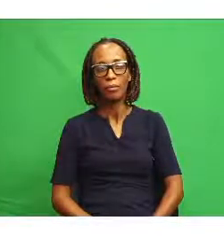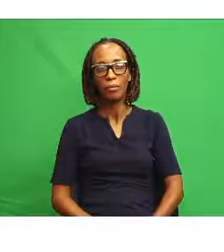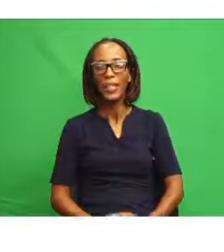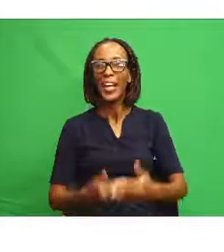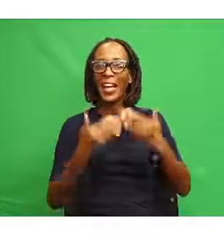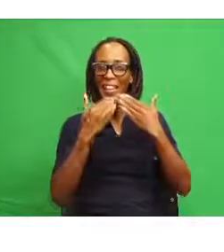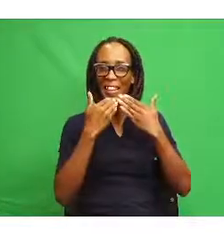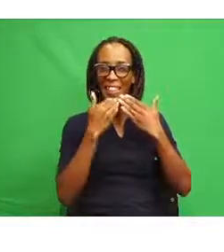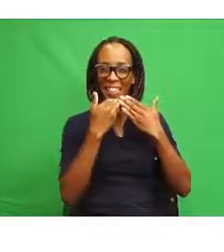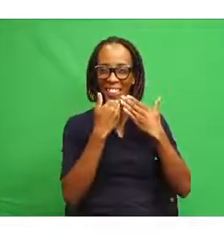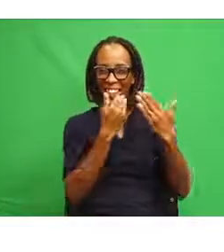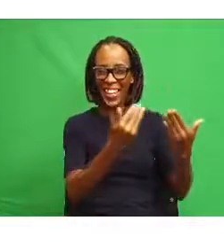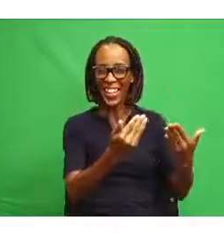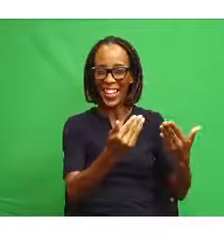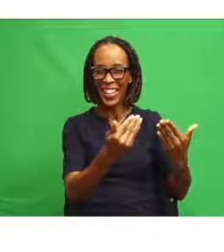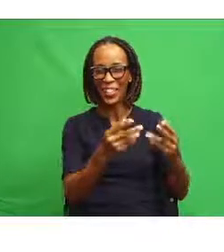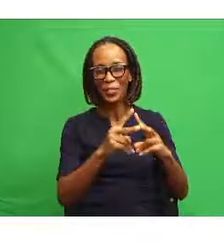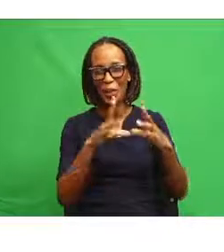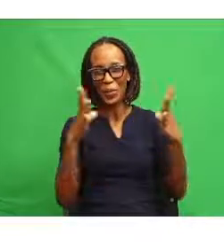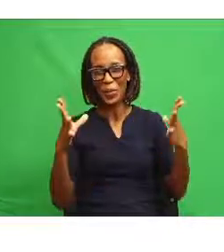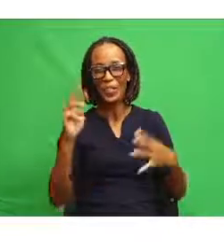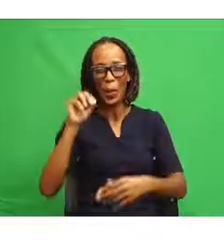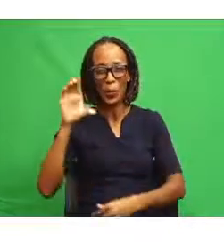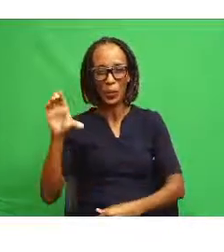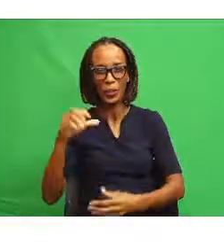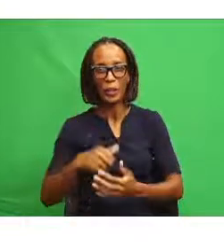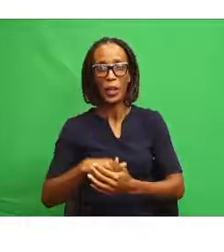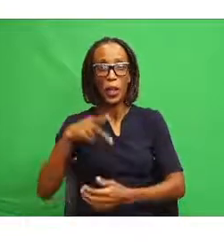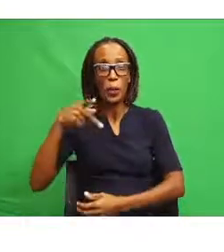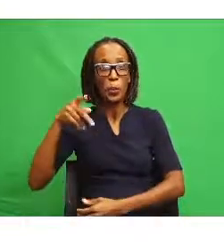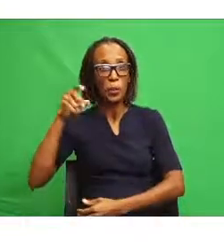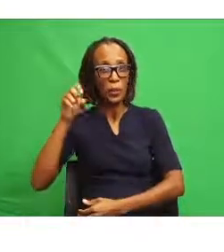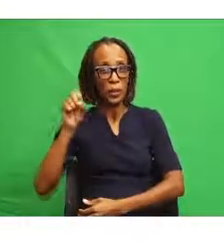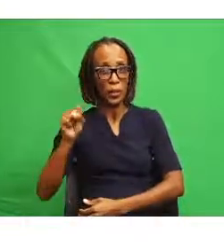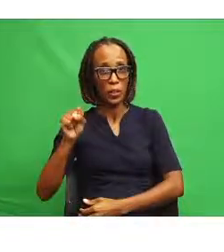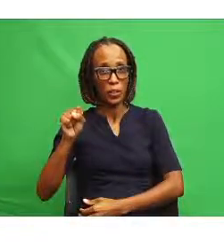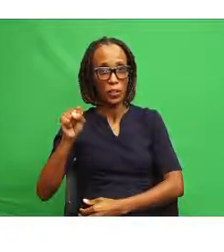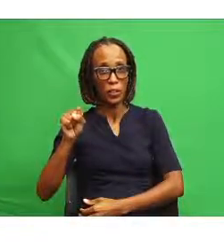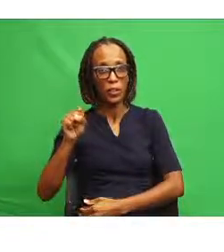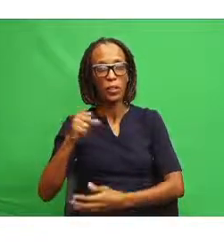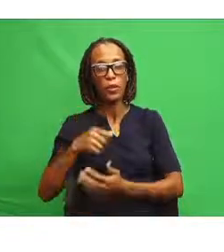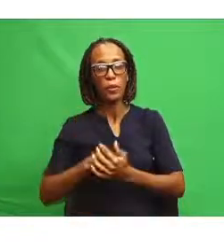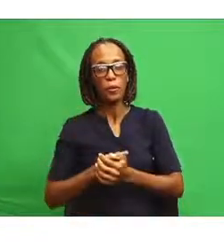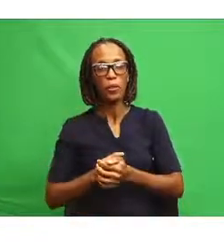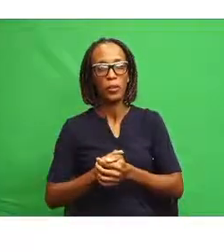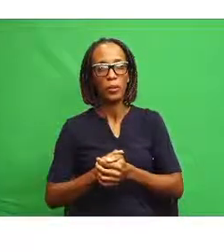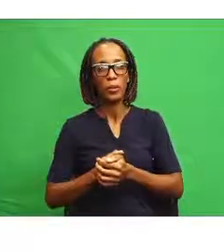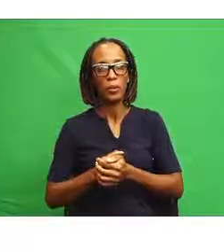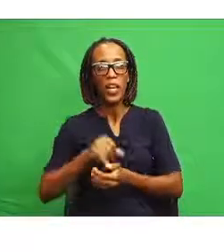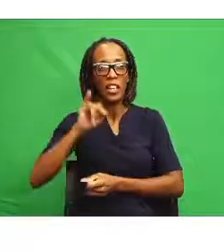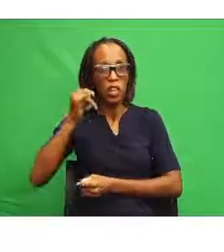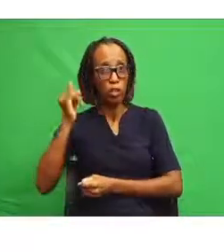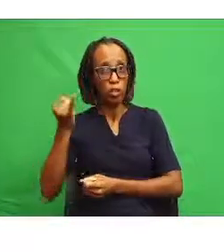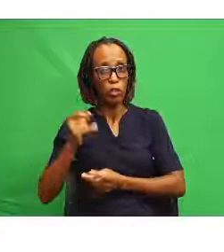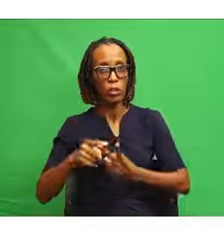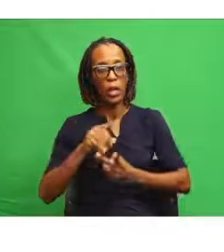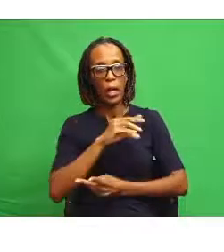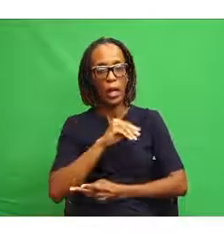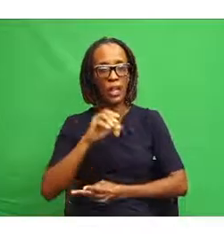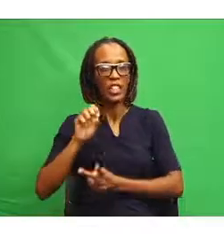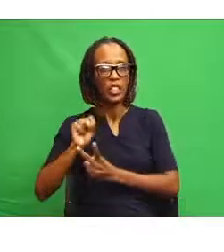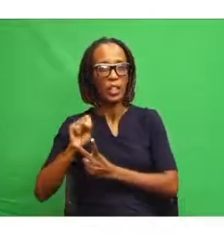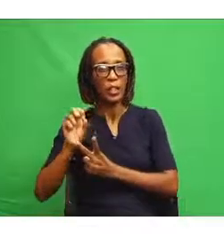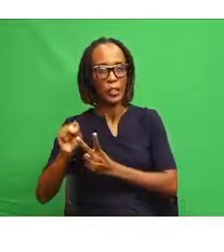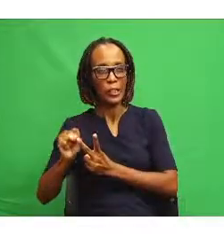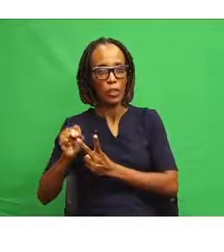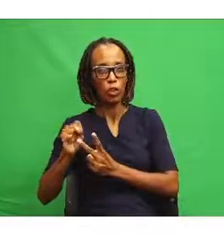Thank you very much, Masters of Ceremonies. Permanent Secretary of the Ministry of Social Development and Family Services, Ms. Jacqueline Johnson and